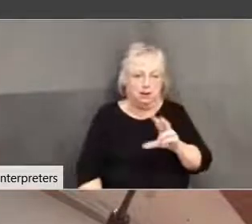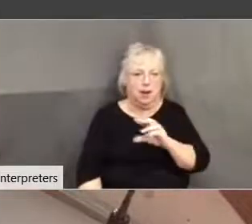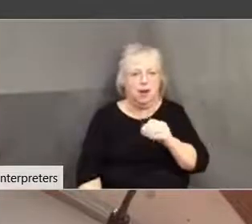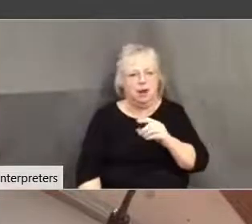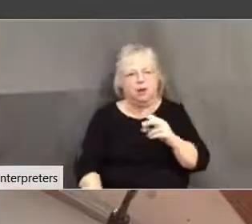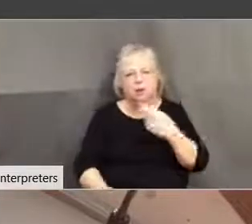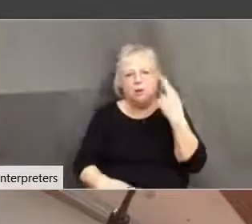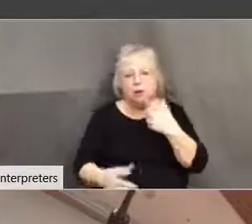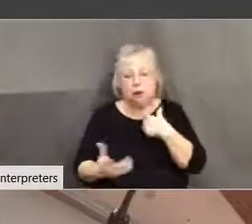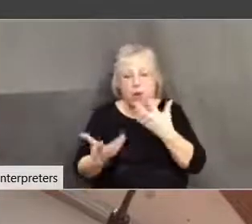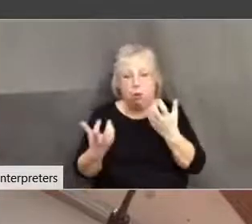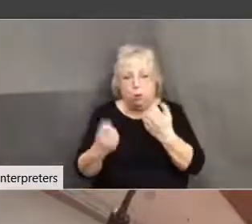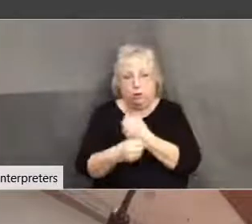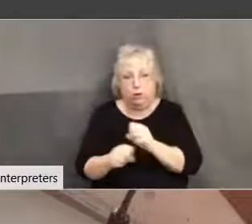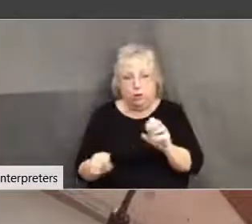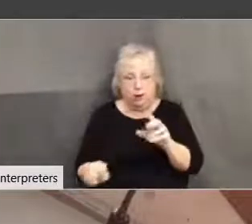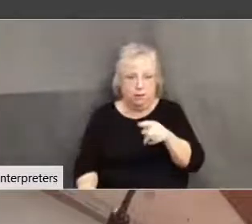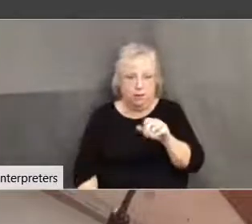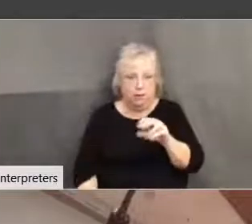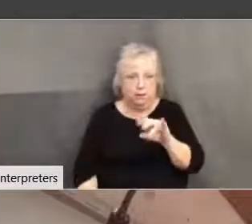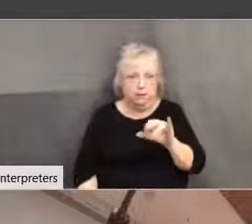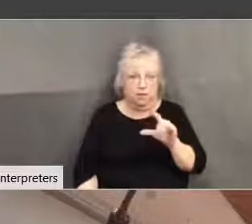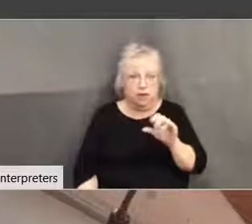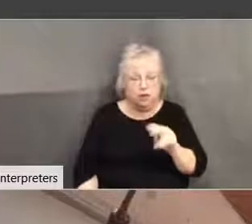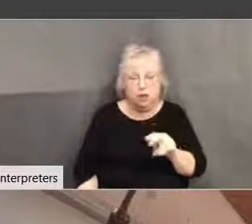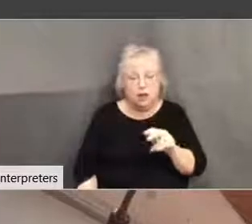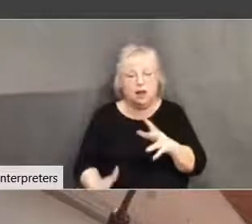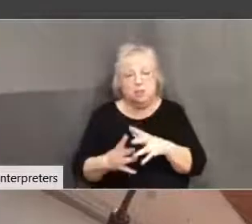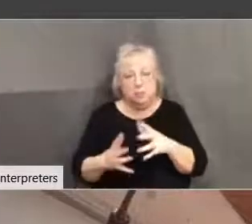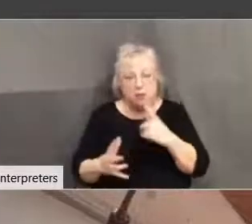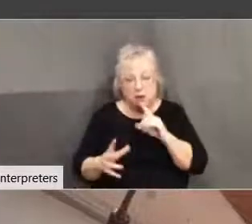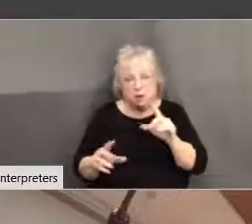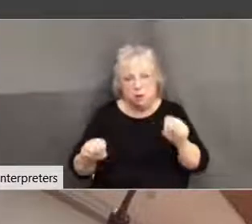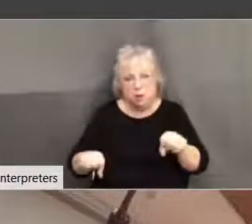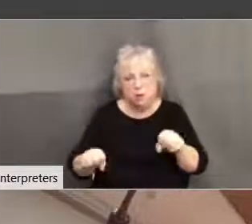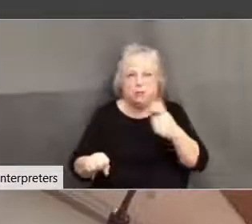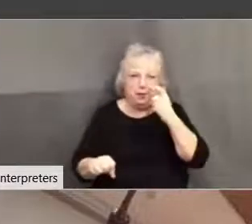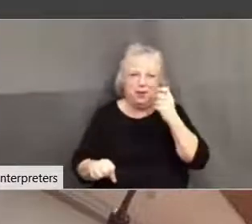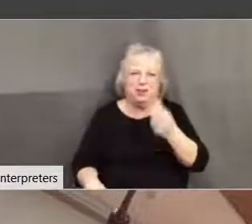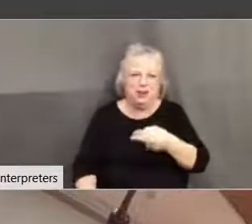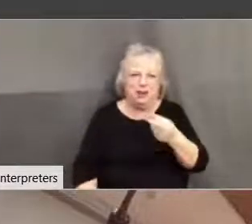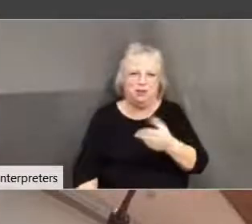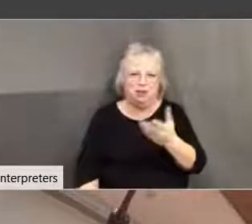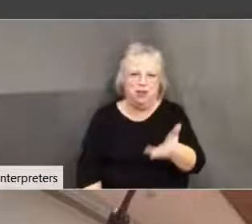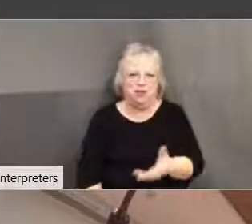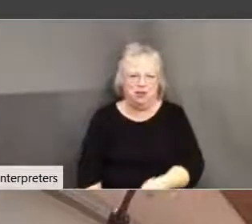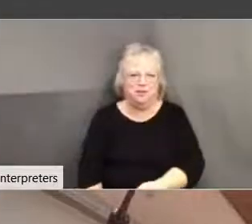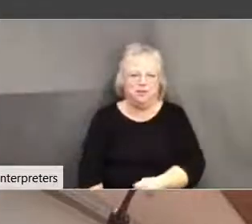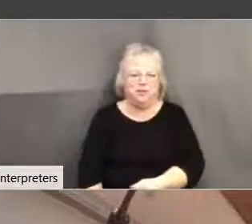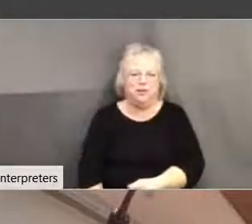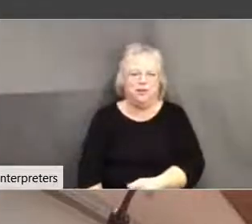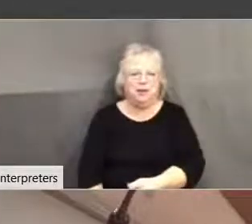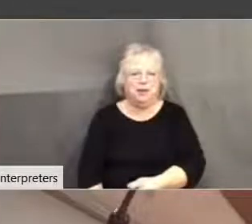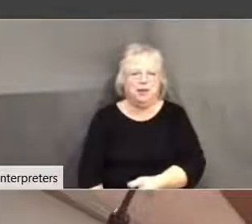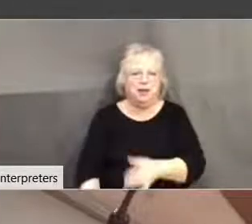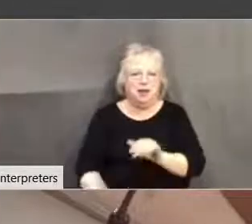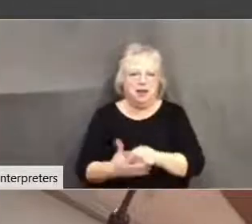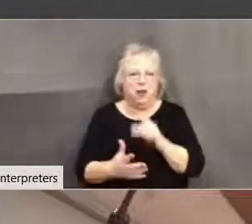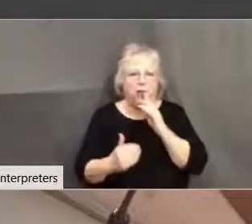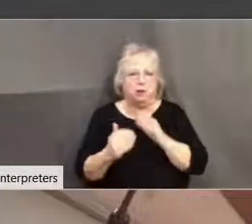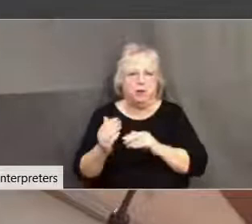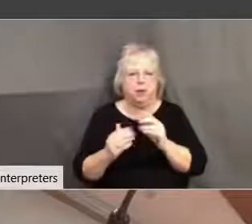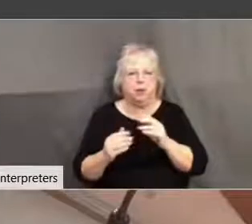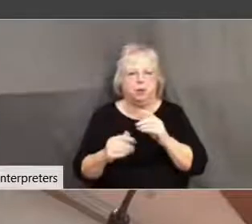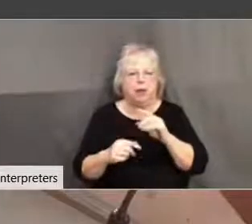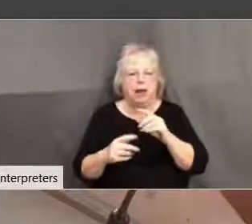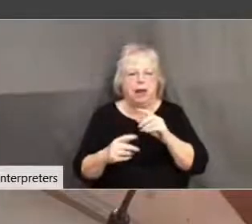that structure, as much of it as possible, because of the history that was there. And that was built at the time when the parks were